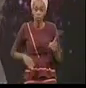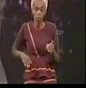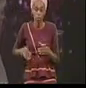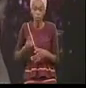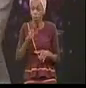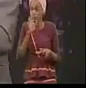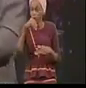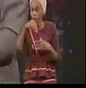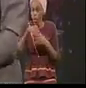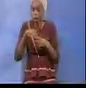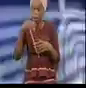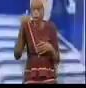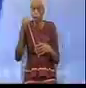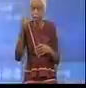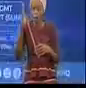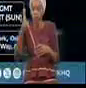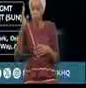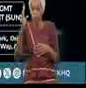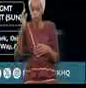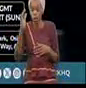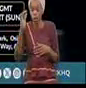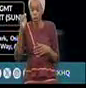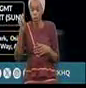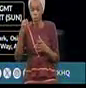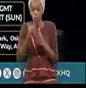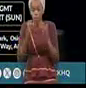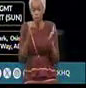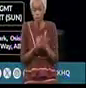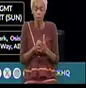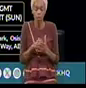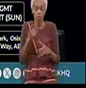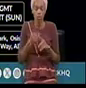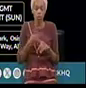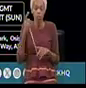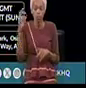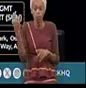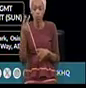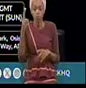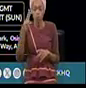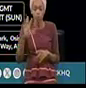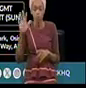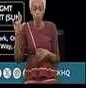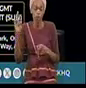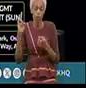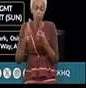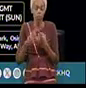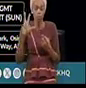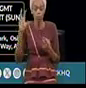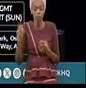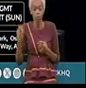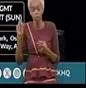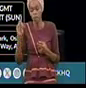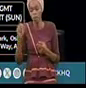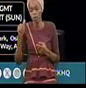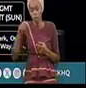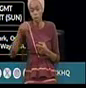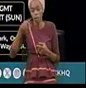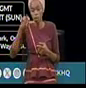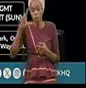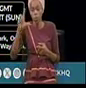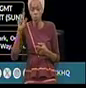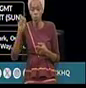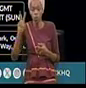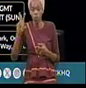come up from Thursday 25th to Tuesday 38th, April 2024. It will also feature ministers,